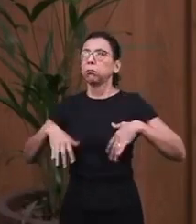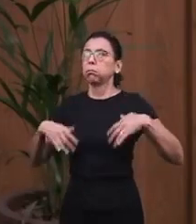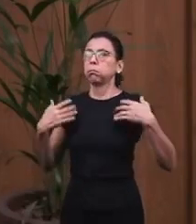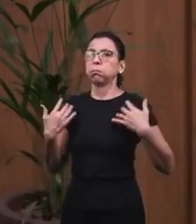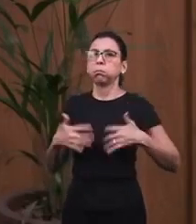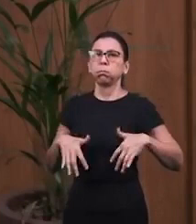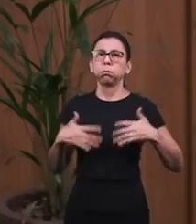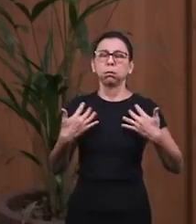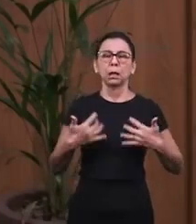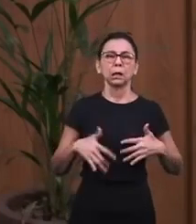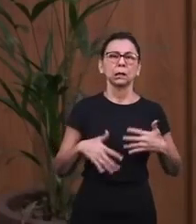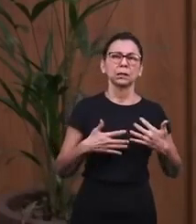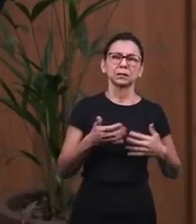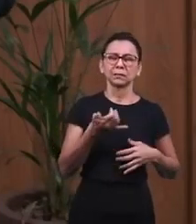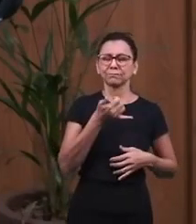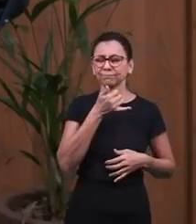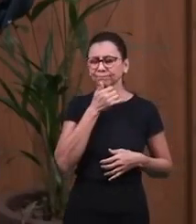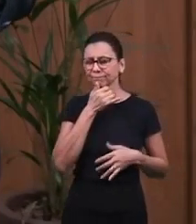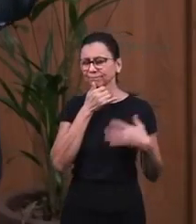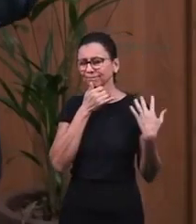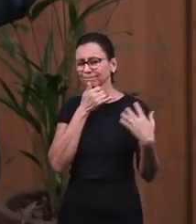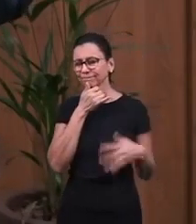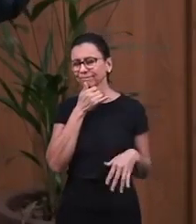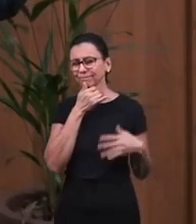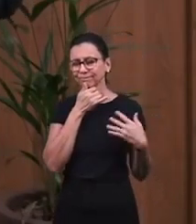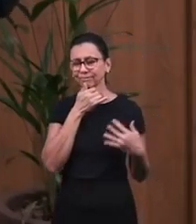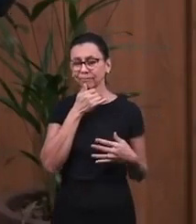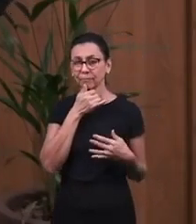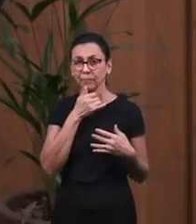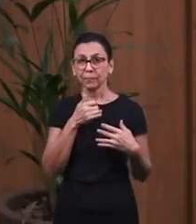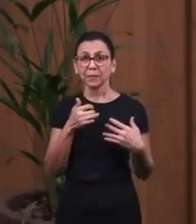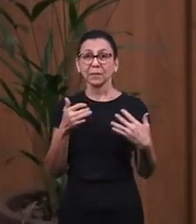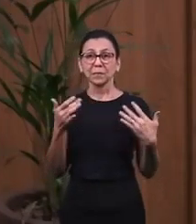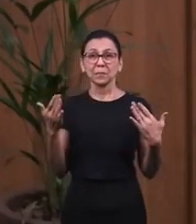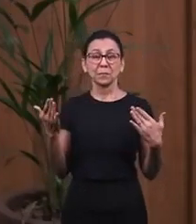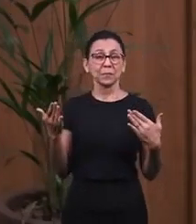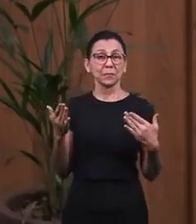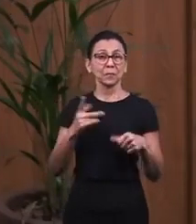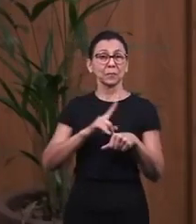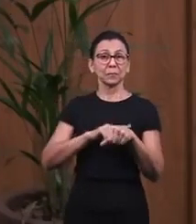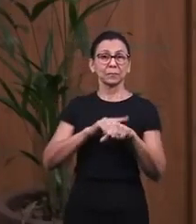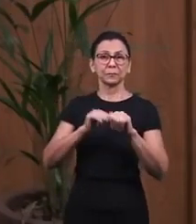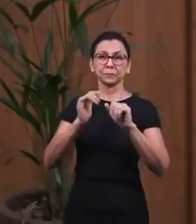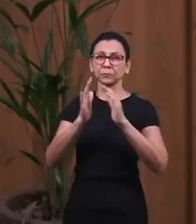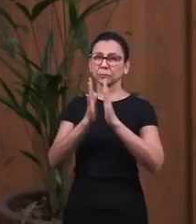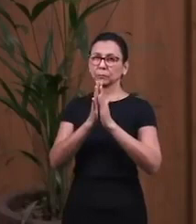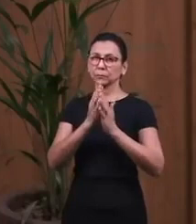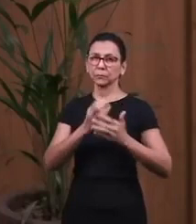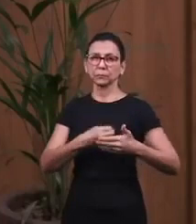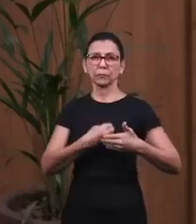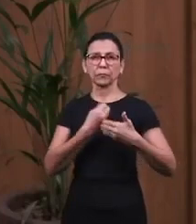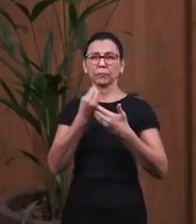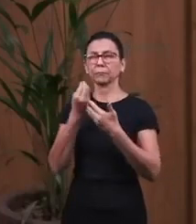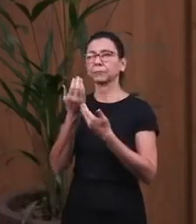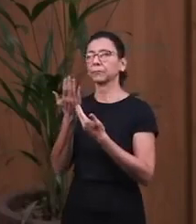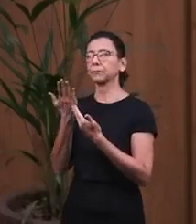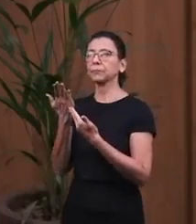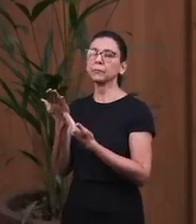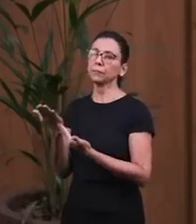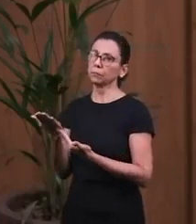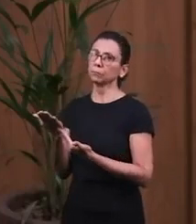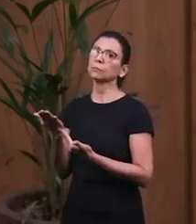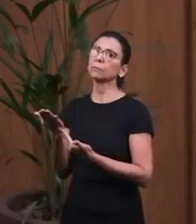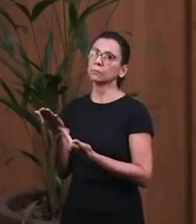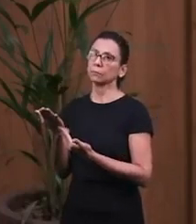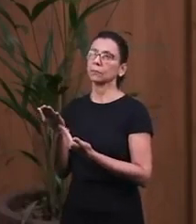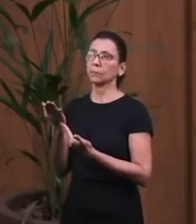saddened. But in this prayer, surround your life to the Lord, because he's the Prince of